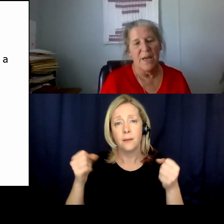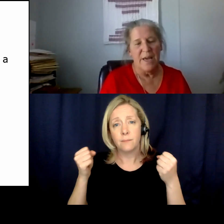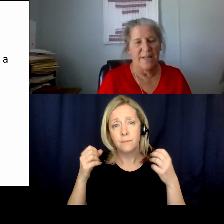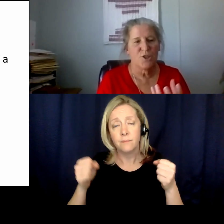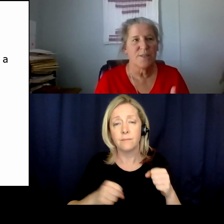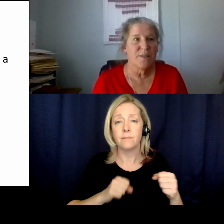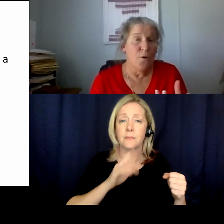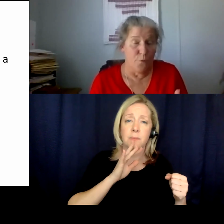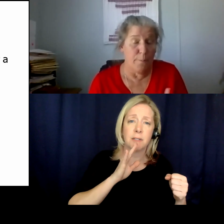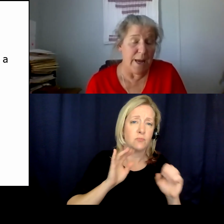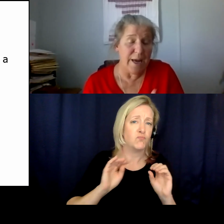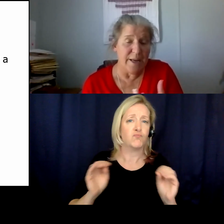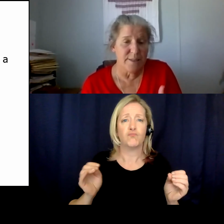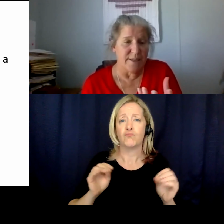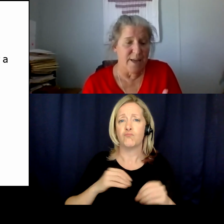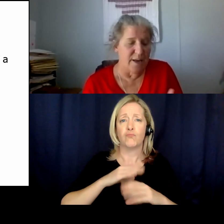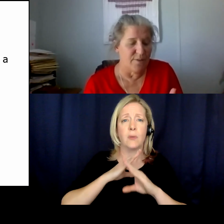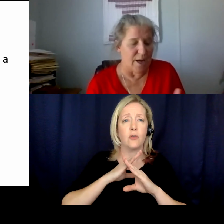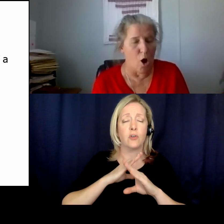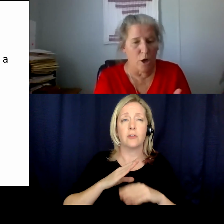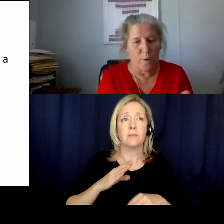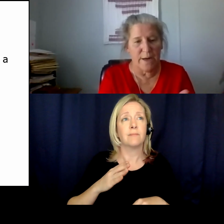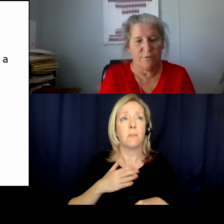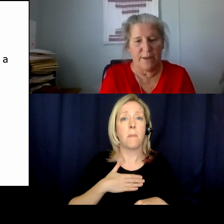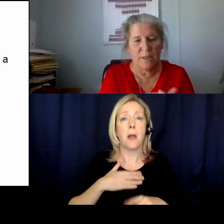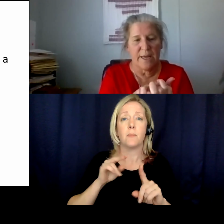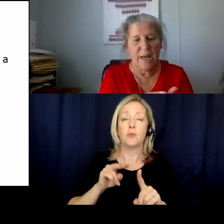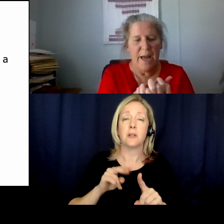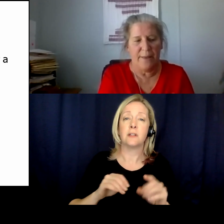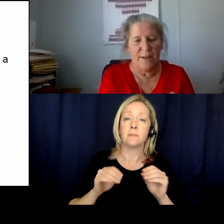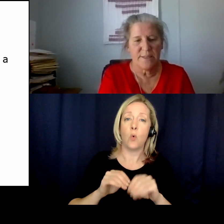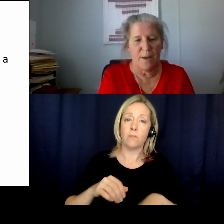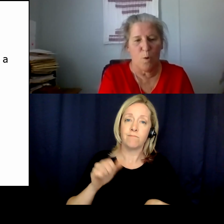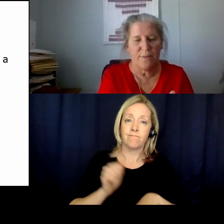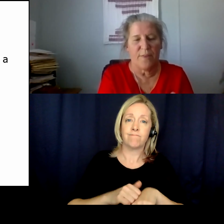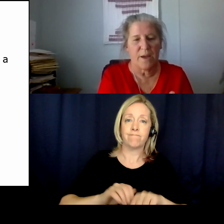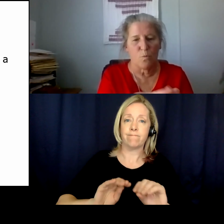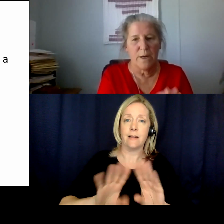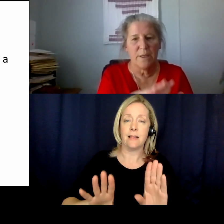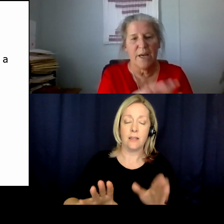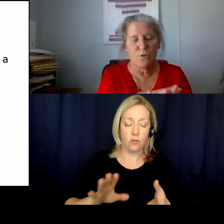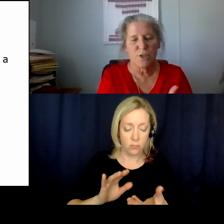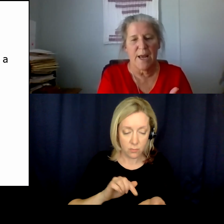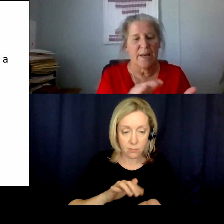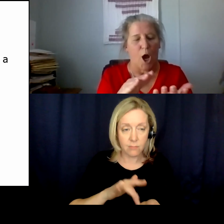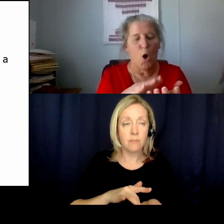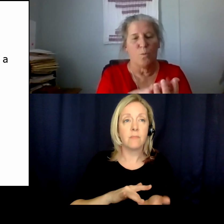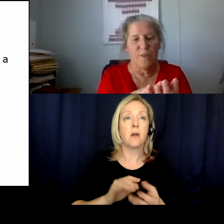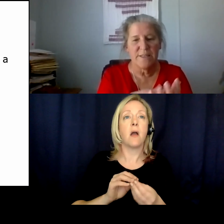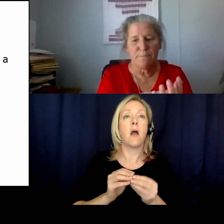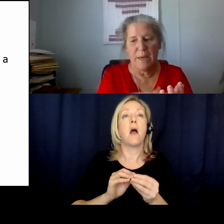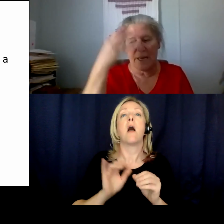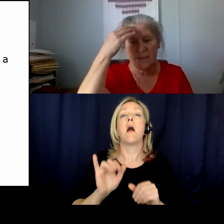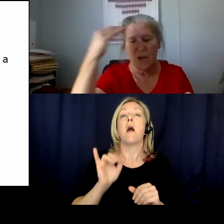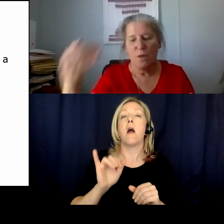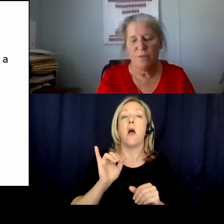system. It's just, for me, it's kind of that concrete feeling, and that some way that they can really understand, oh,